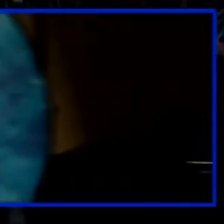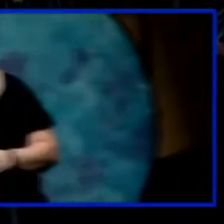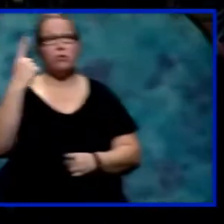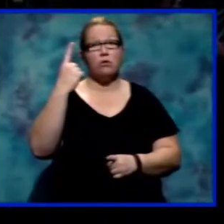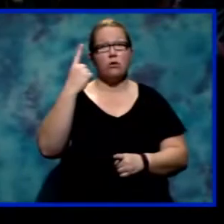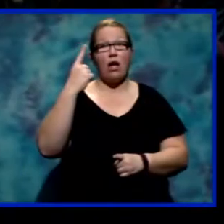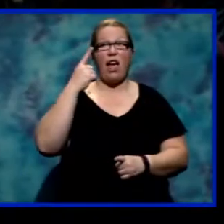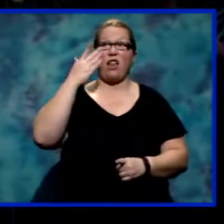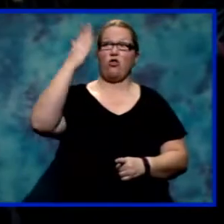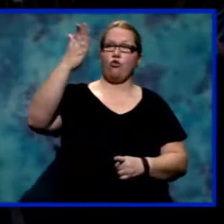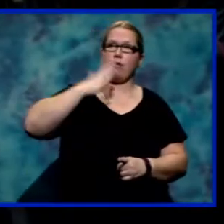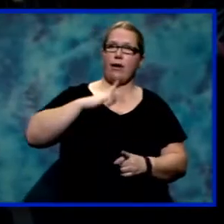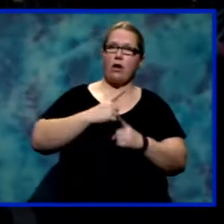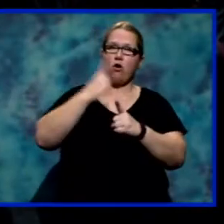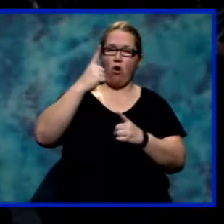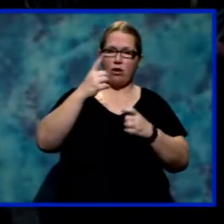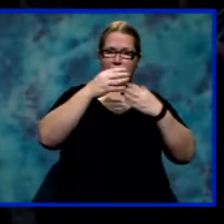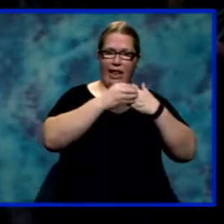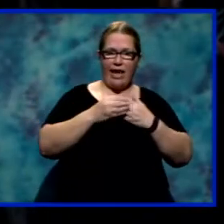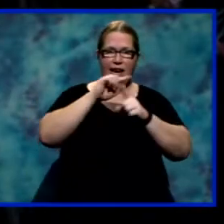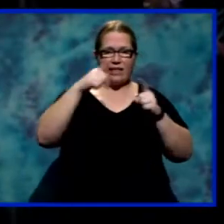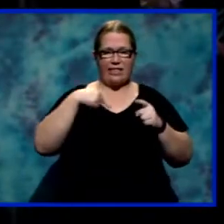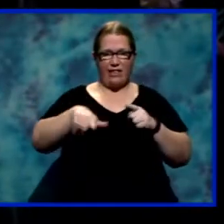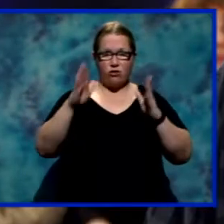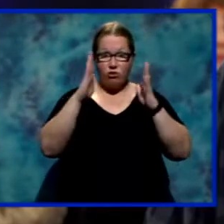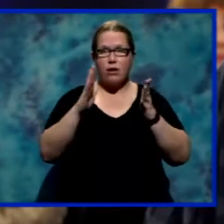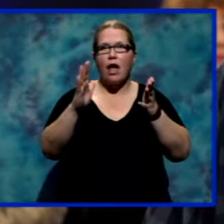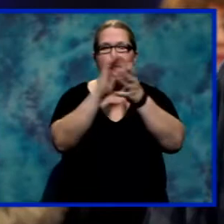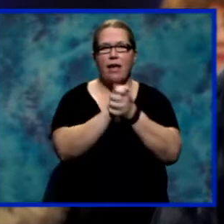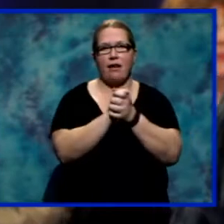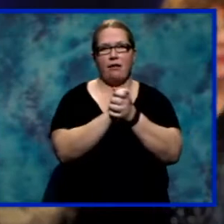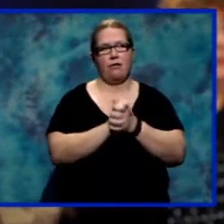and you need God to lead us in this church. Amen.